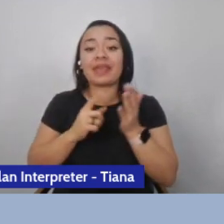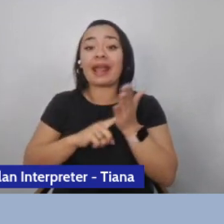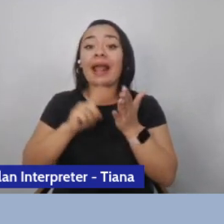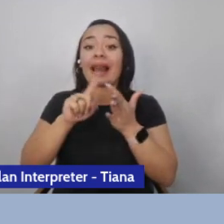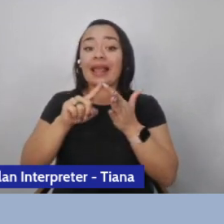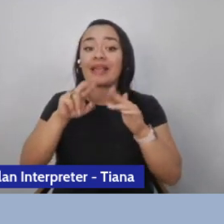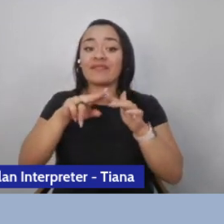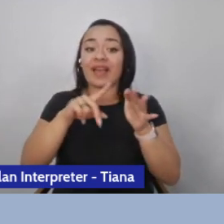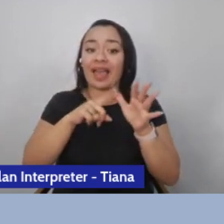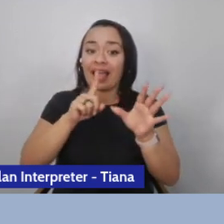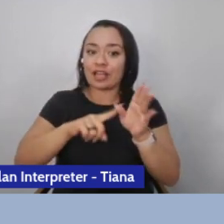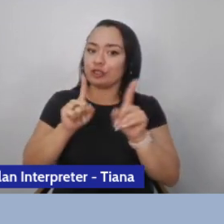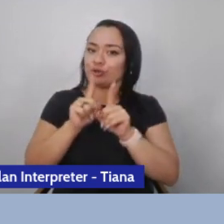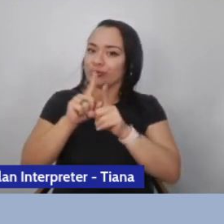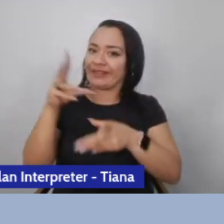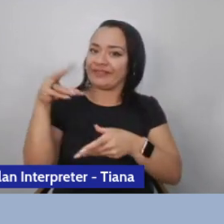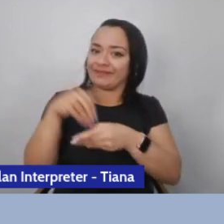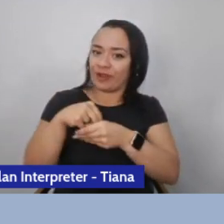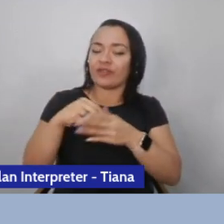We bring together a